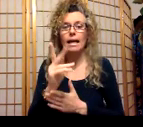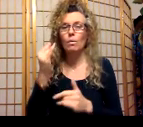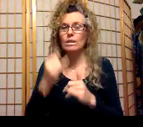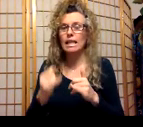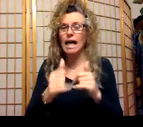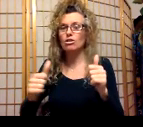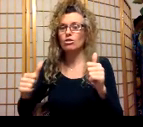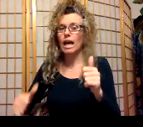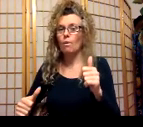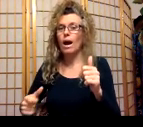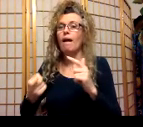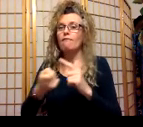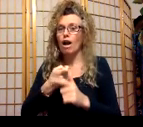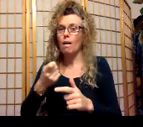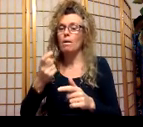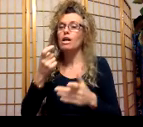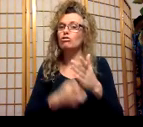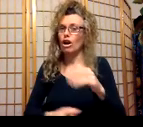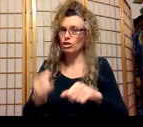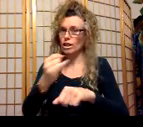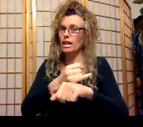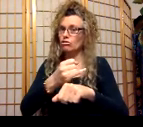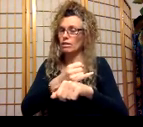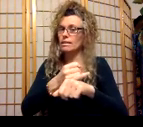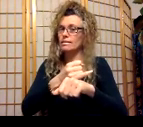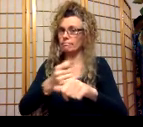from charging interest.